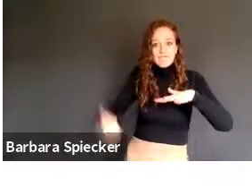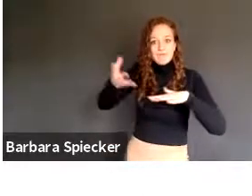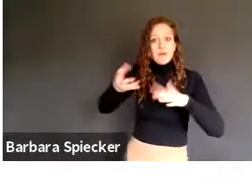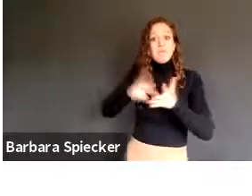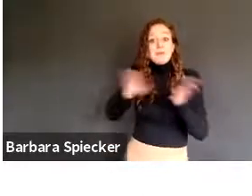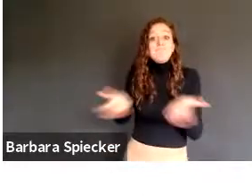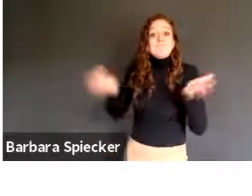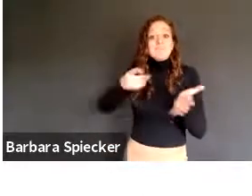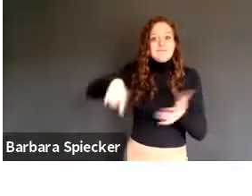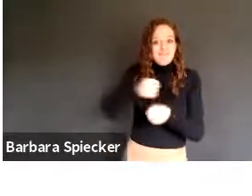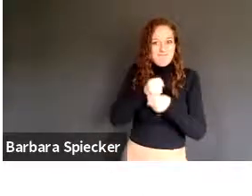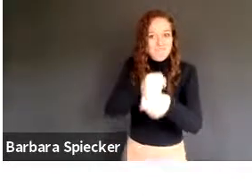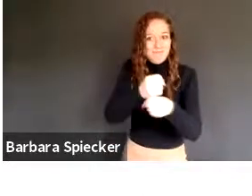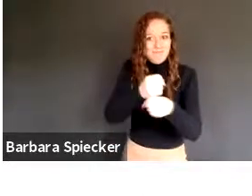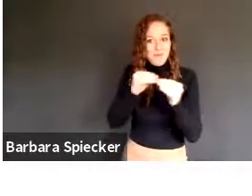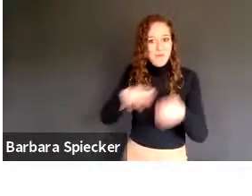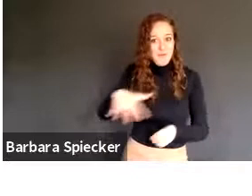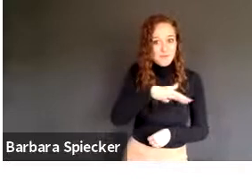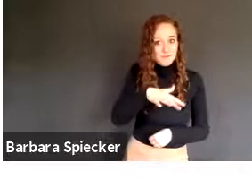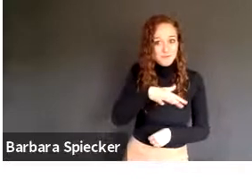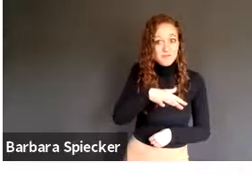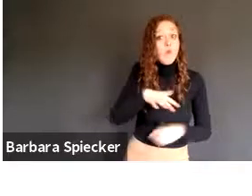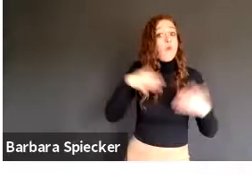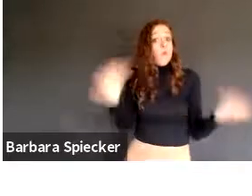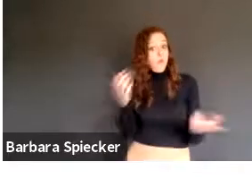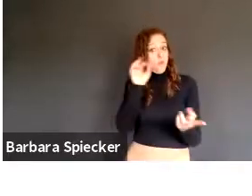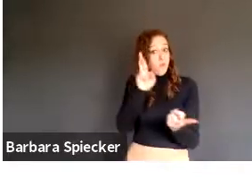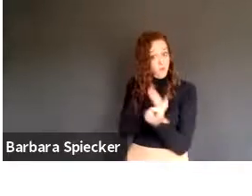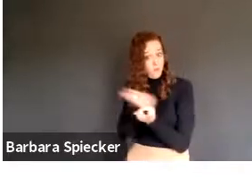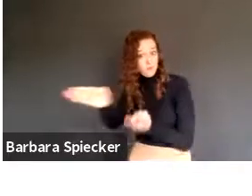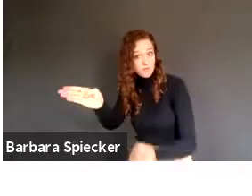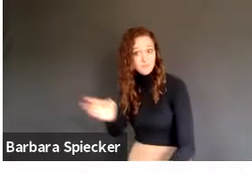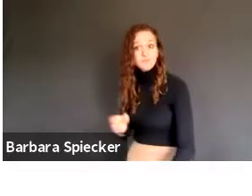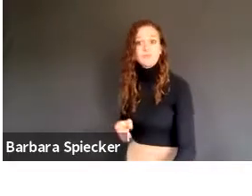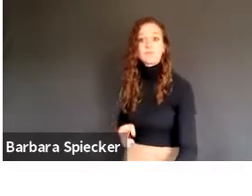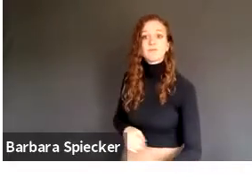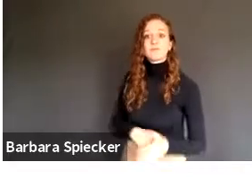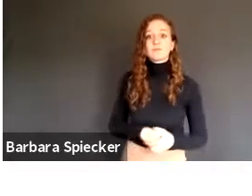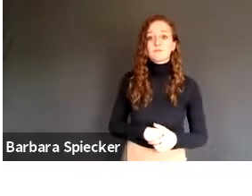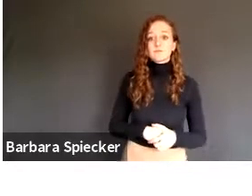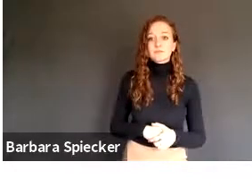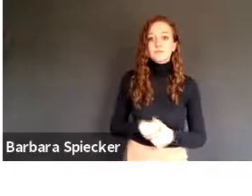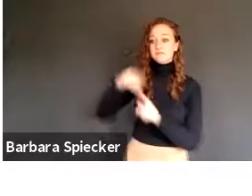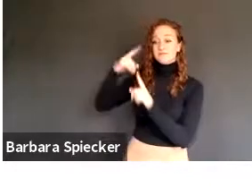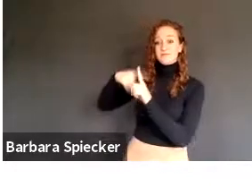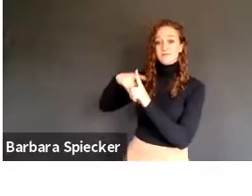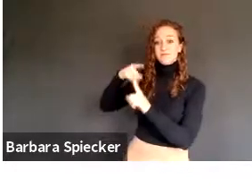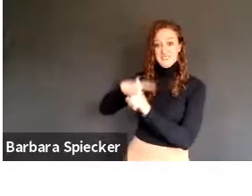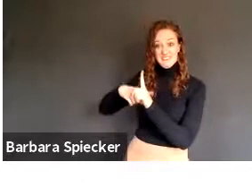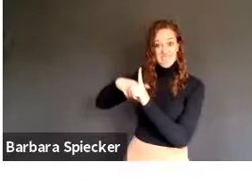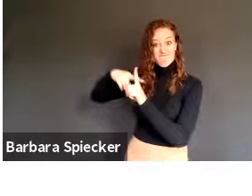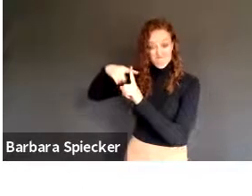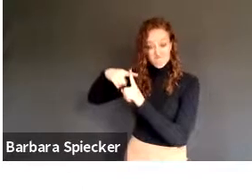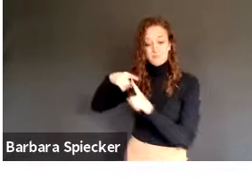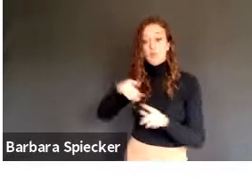inconclusive, because on the one hand, coastal upwelling could promote productivity in the region, bringing more of that nutrient-rich water to the surface. Yet on the